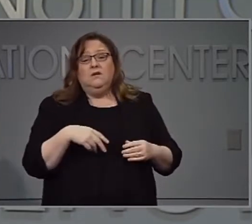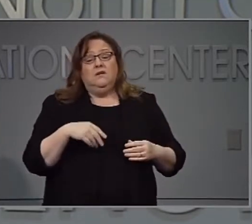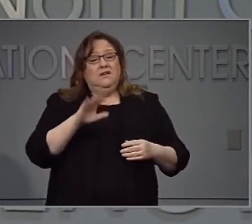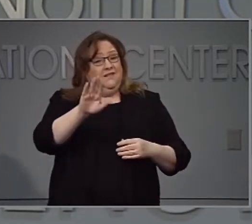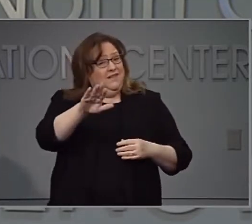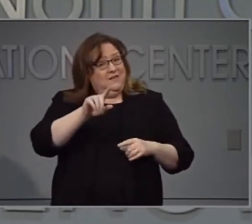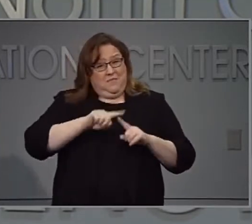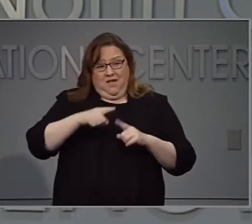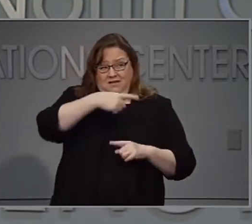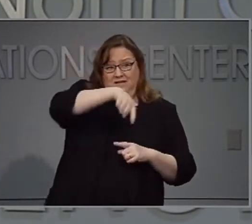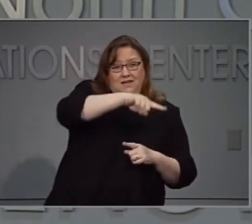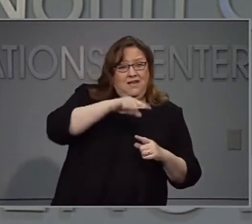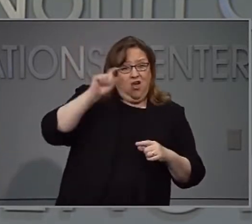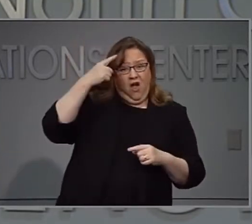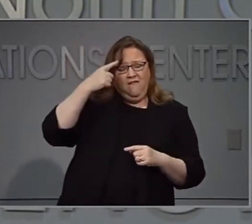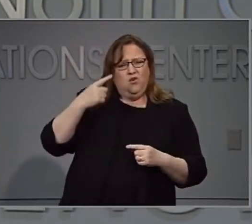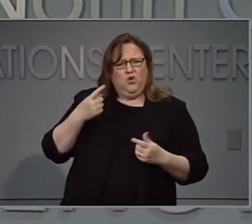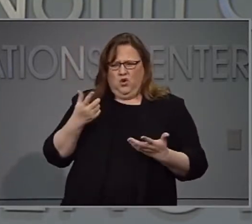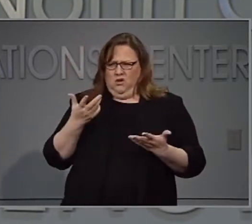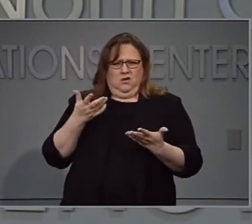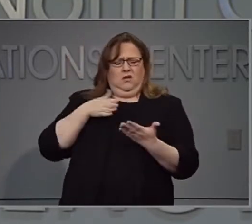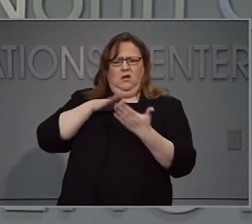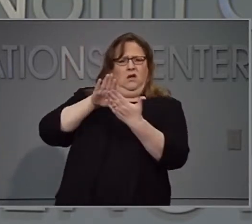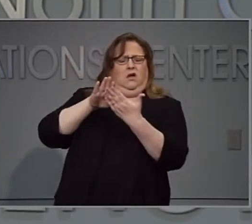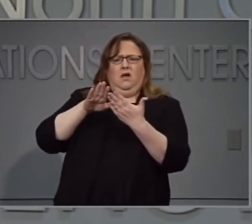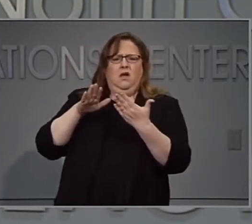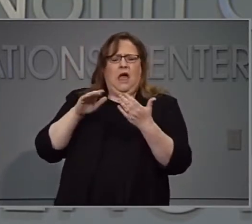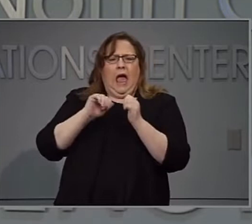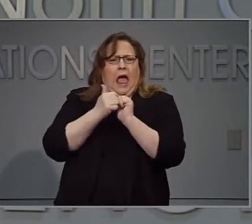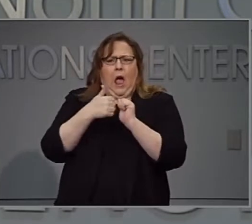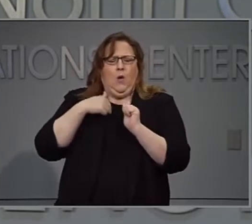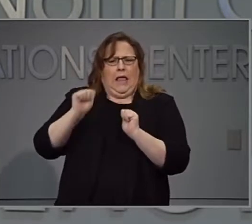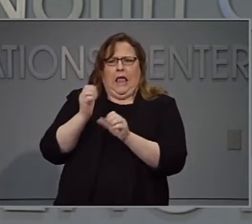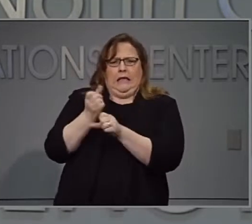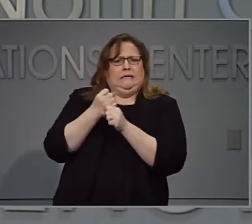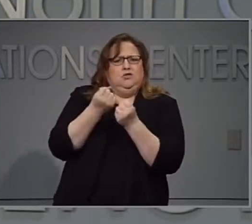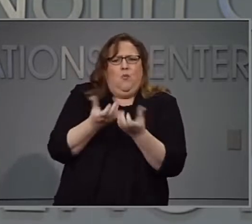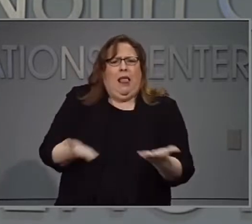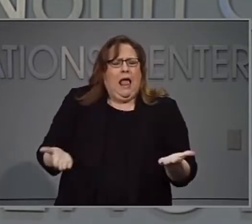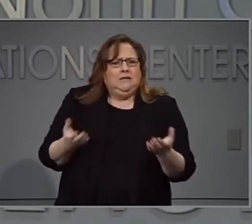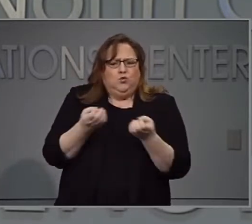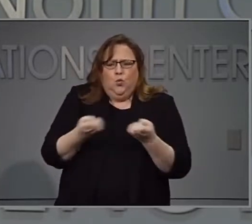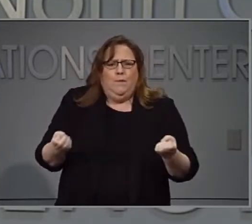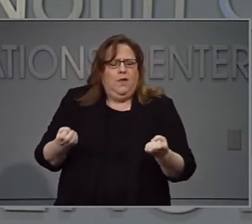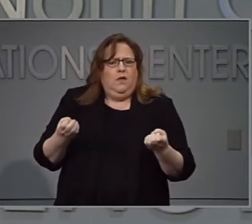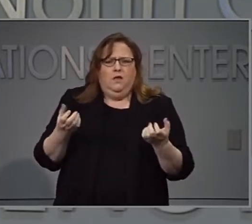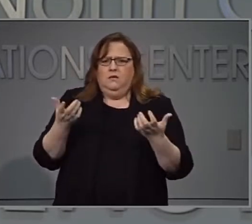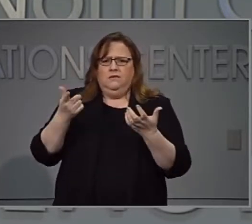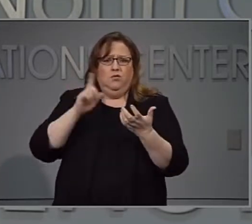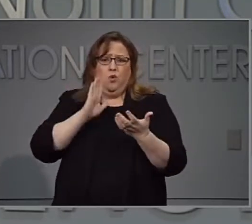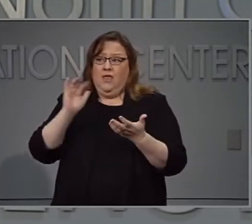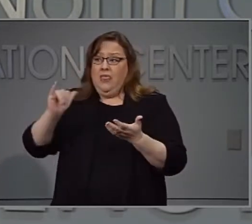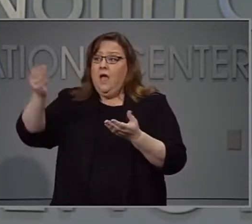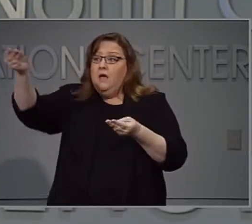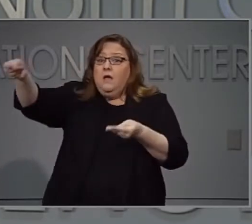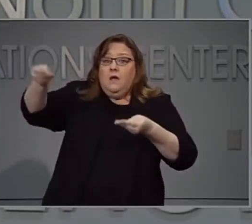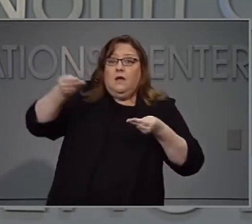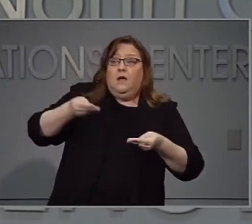supply chain breakdowns when it comes to supplies and equipment, the federal government must help